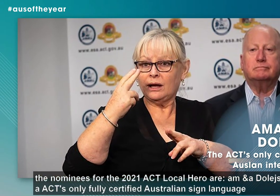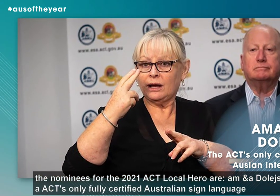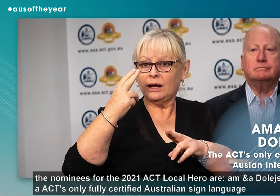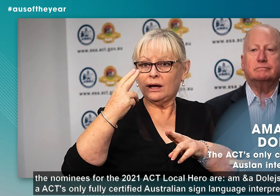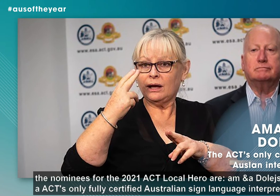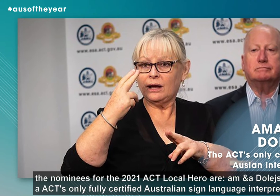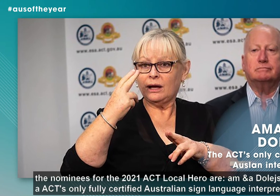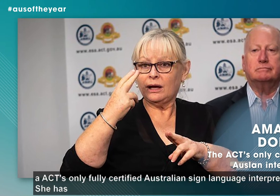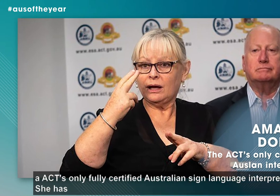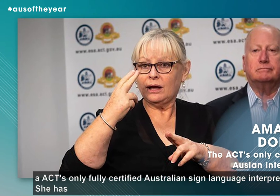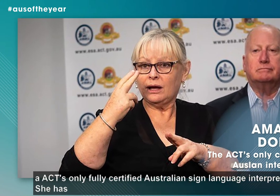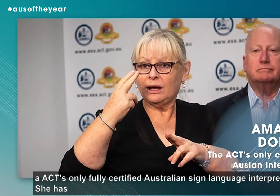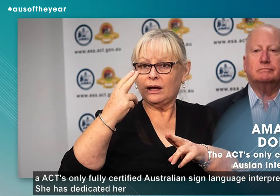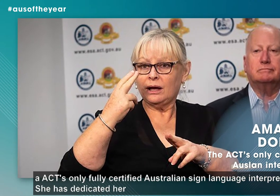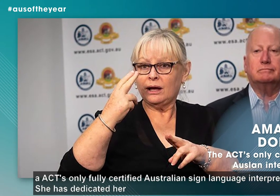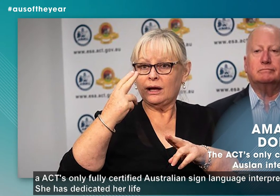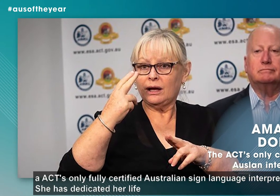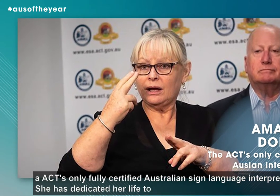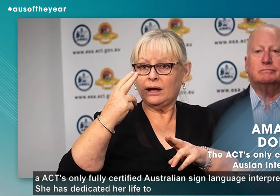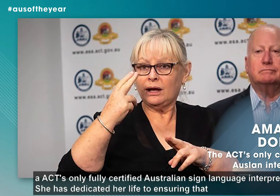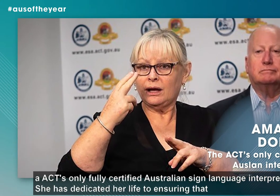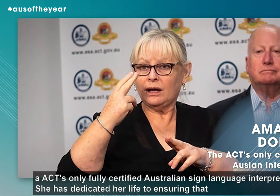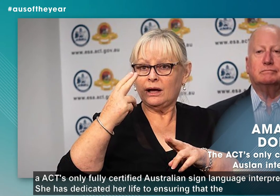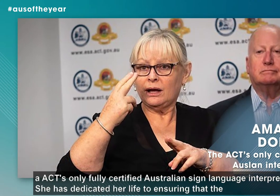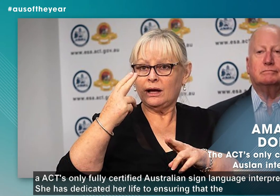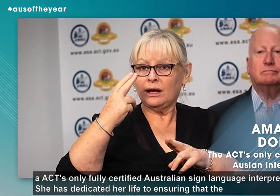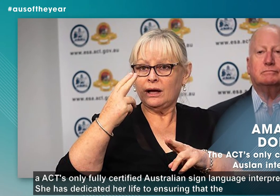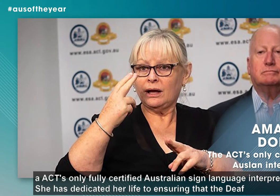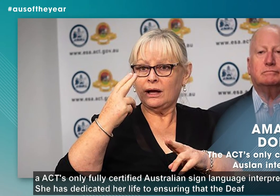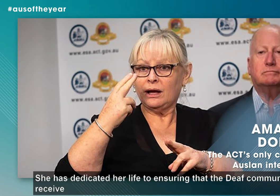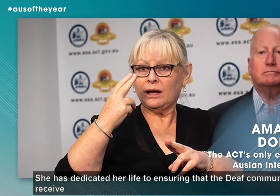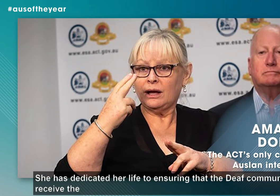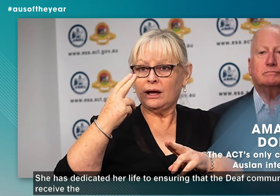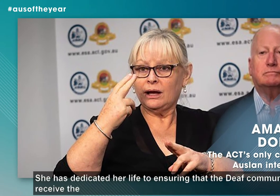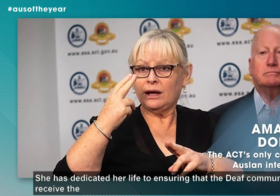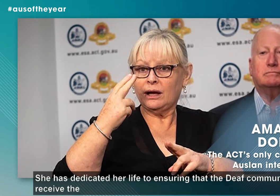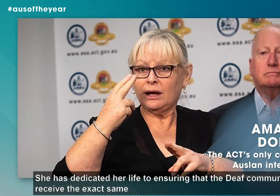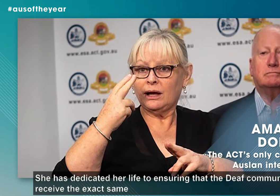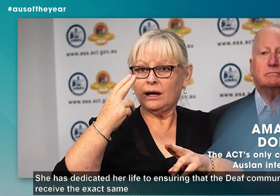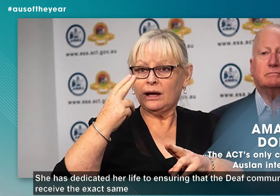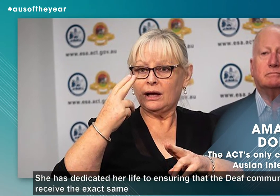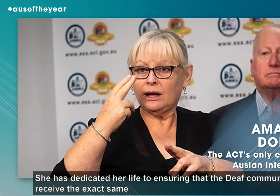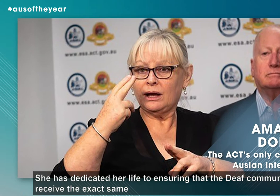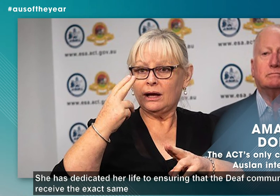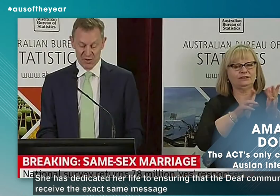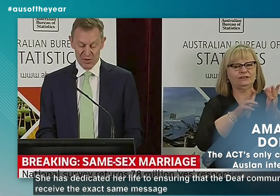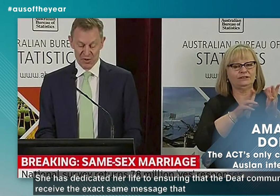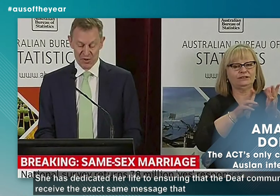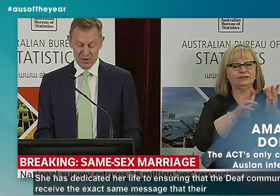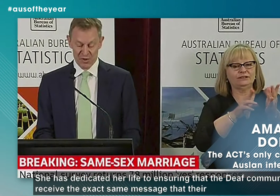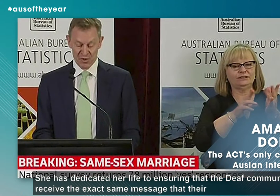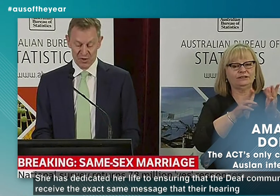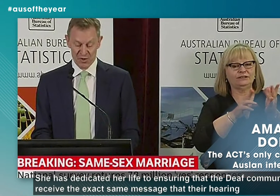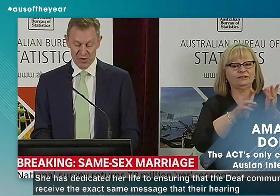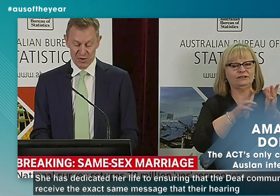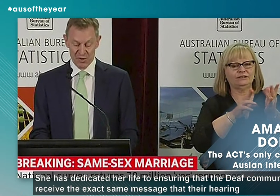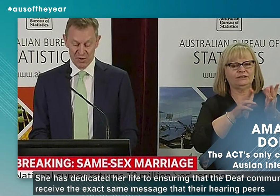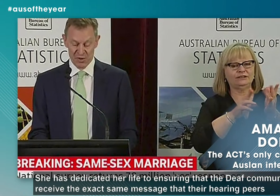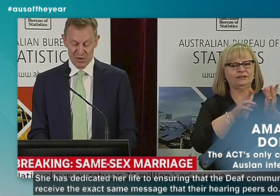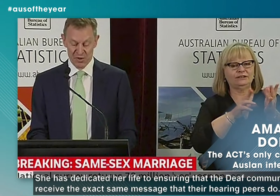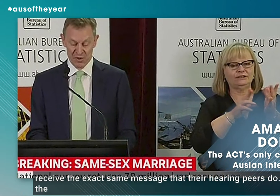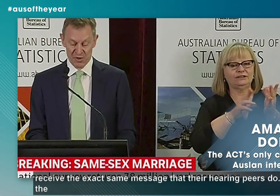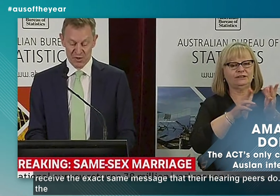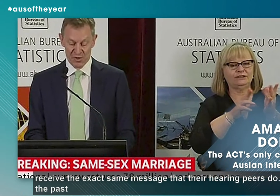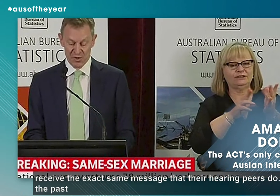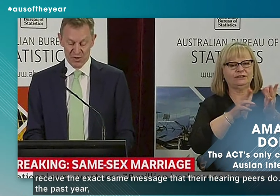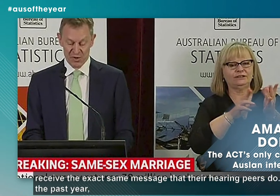life to ensuring that the deaf community receive the exact same message that their hearing peers do. In the past year, Amanda